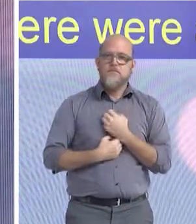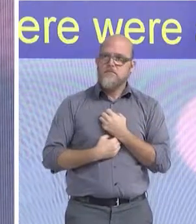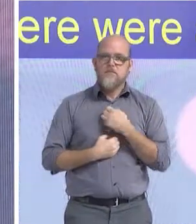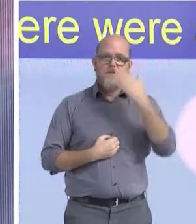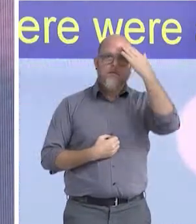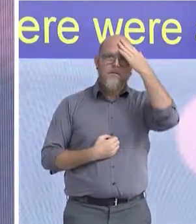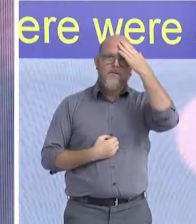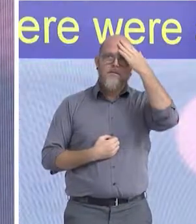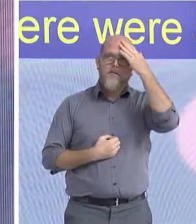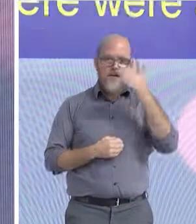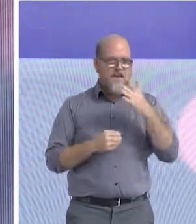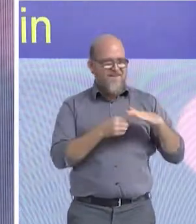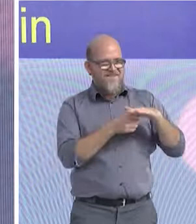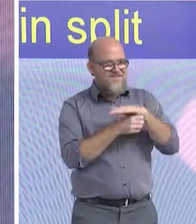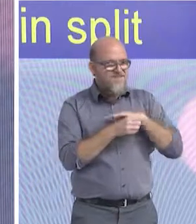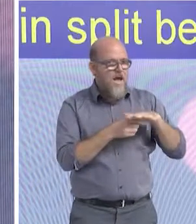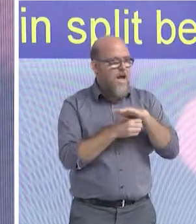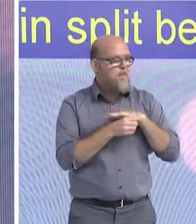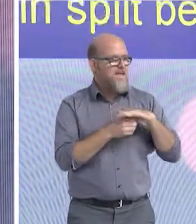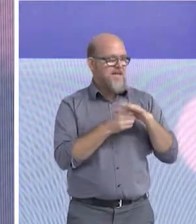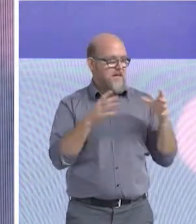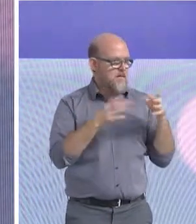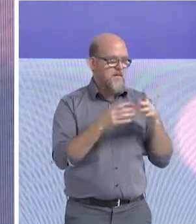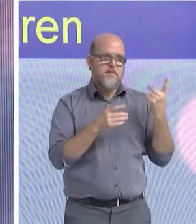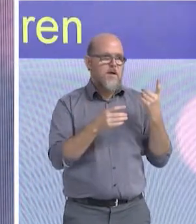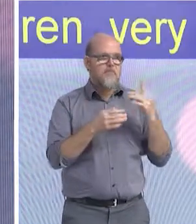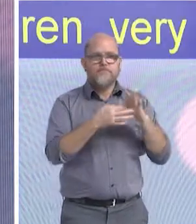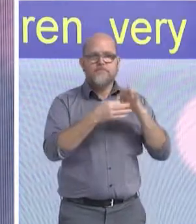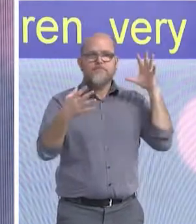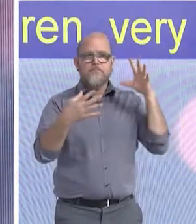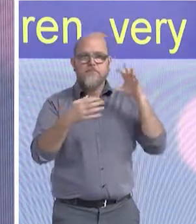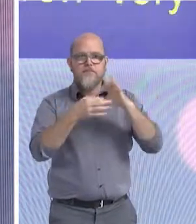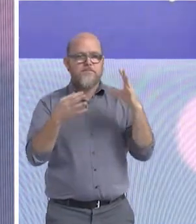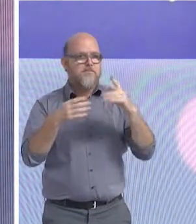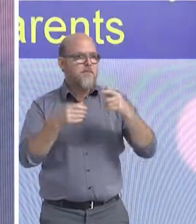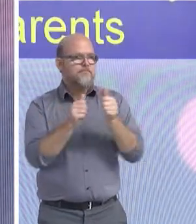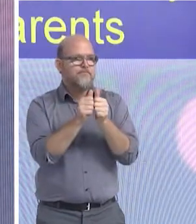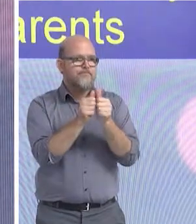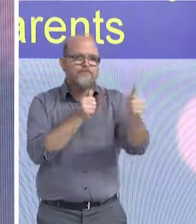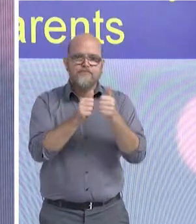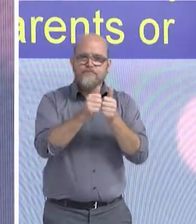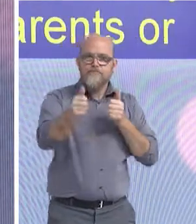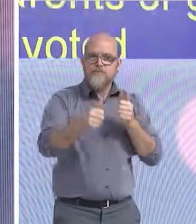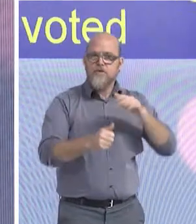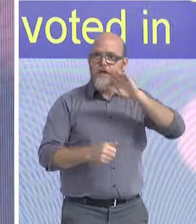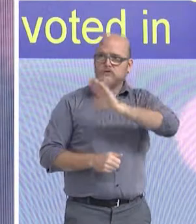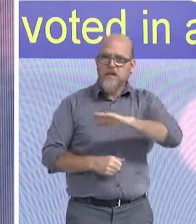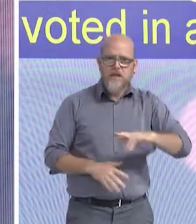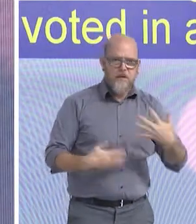split because of that. Children very resentful of their parents or grandparents who had voted in a different way. But that